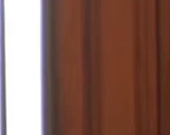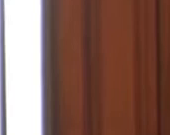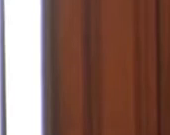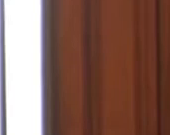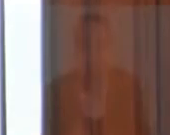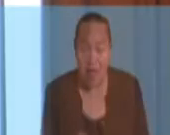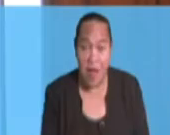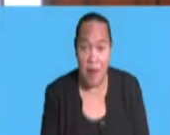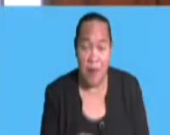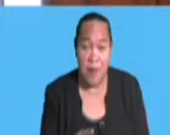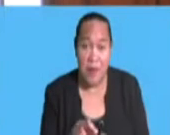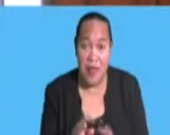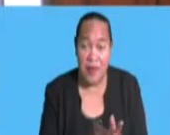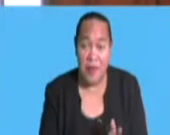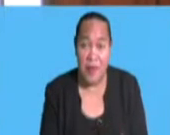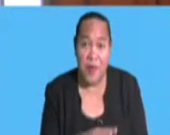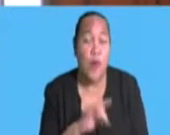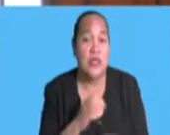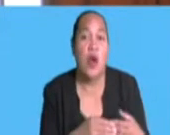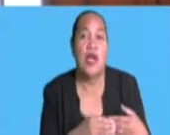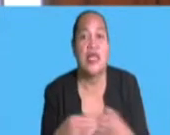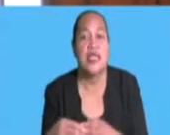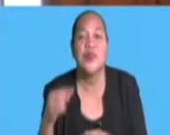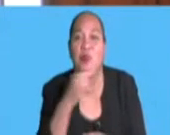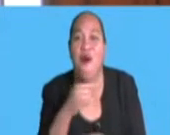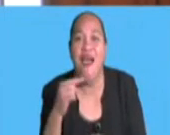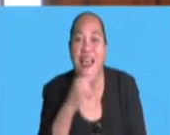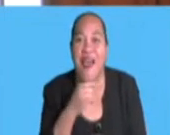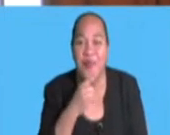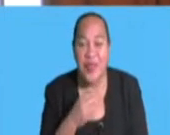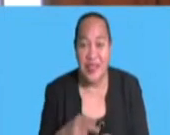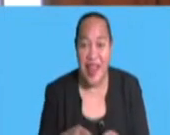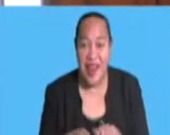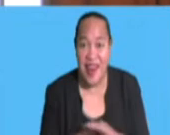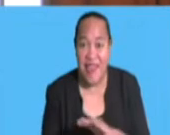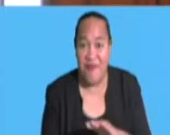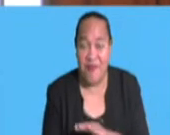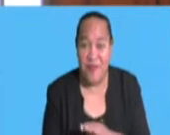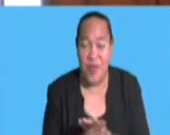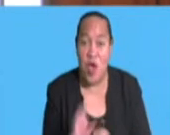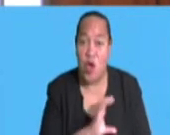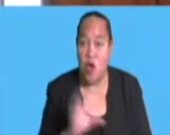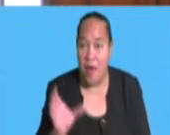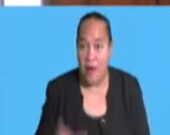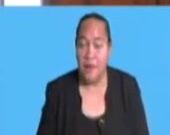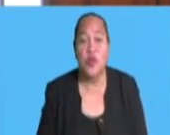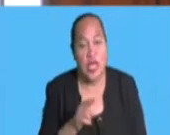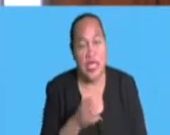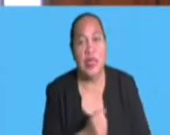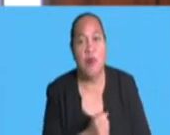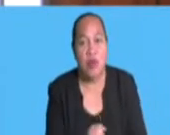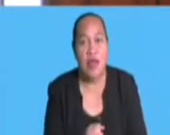Minister, was our leader's boy as the Navy commander, and he supported the 1987 coup.